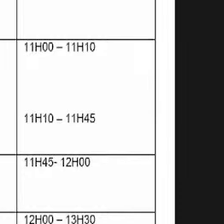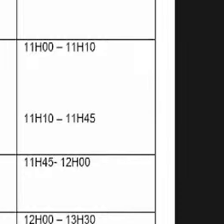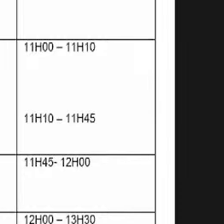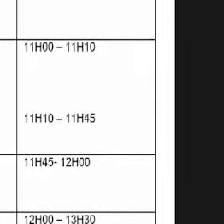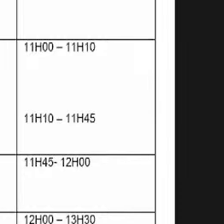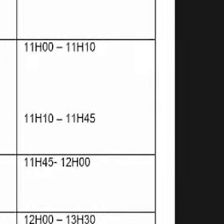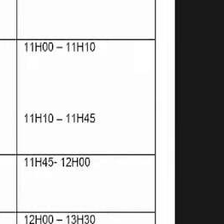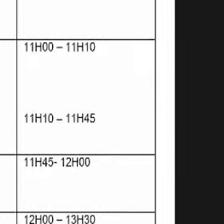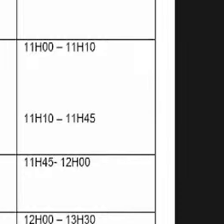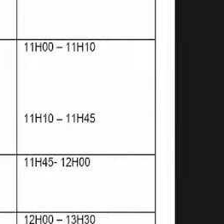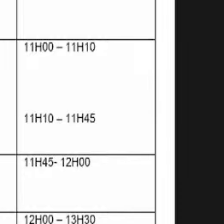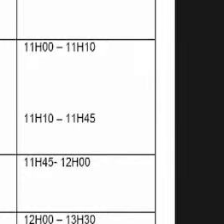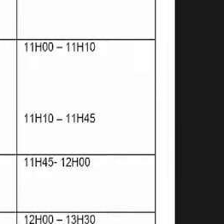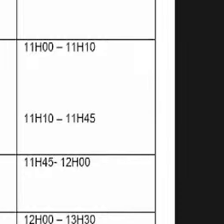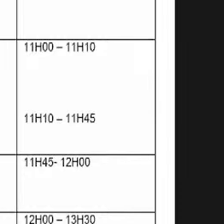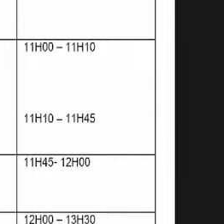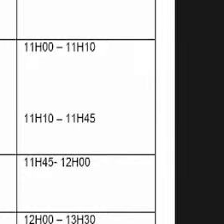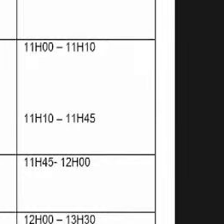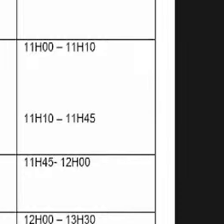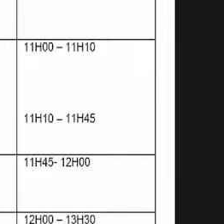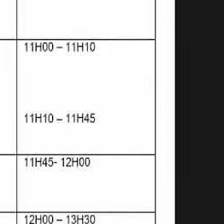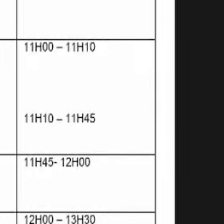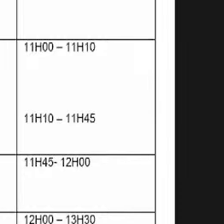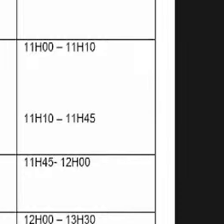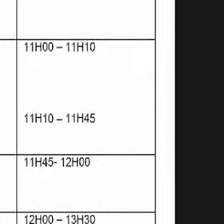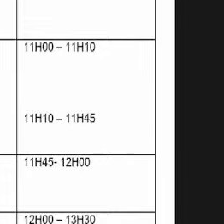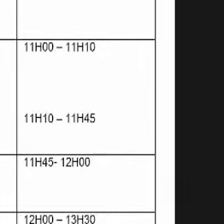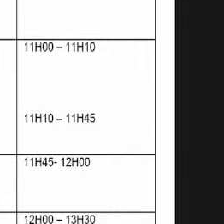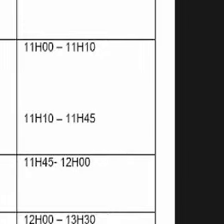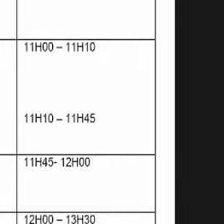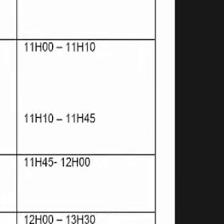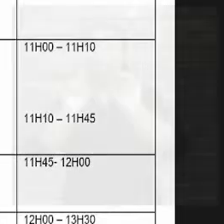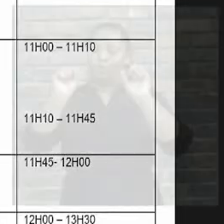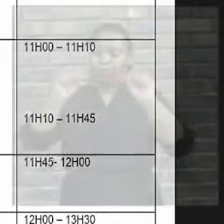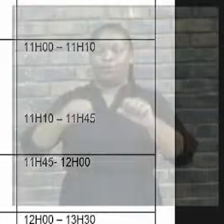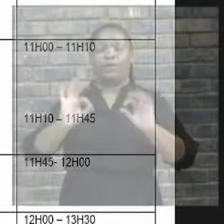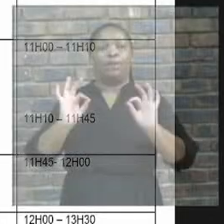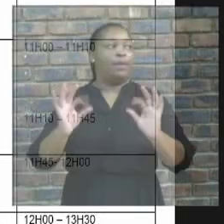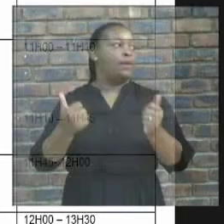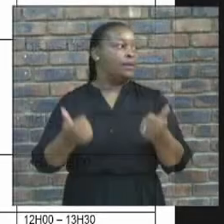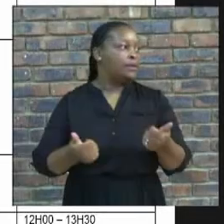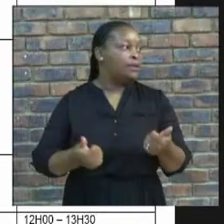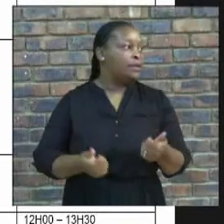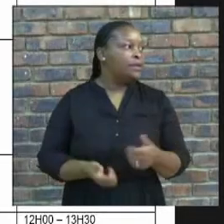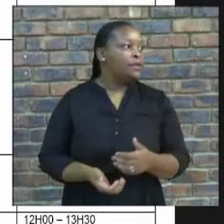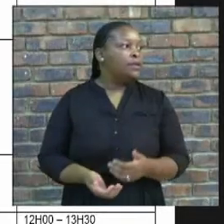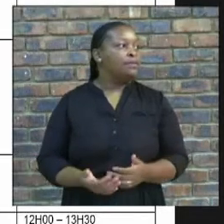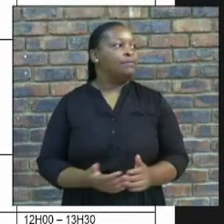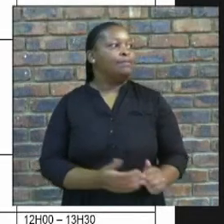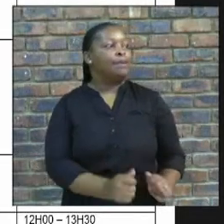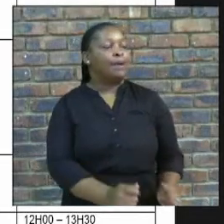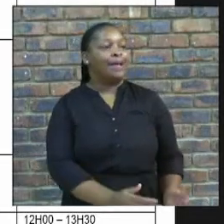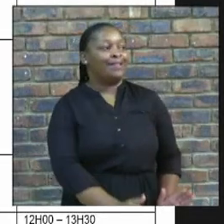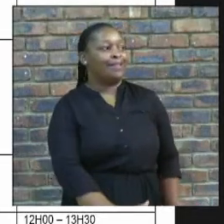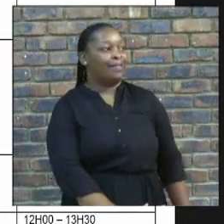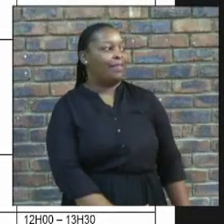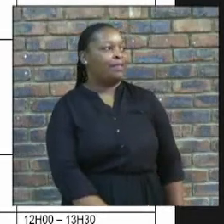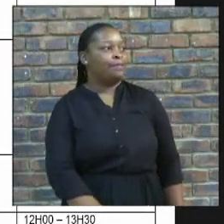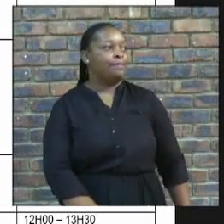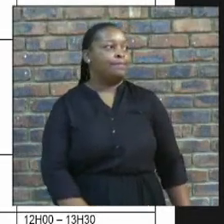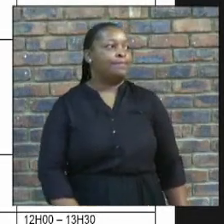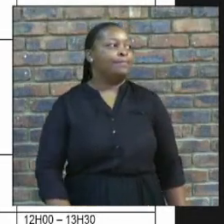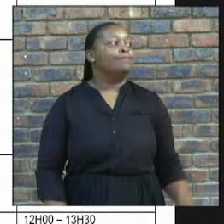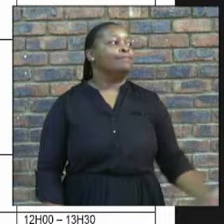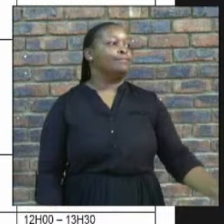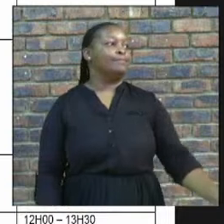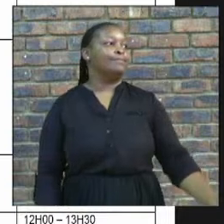Member Mkunyeli seconds. So our agenda is adopted. We then move. We'll start with our presentation.